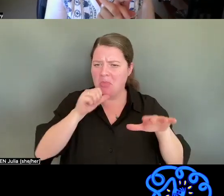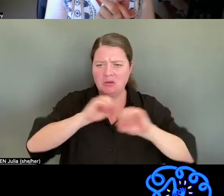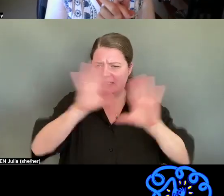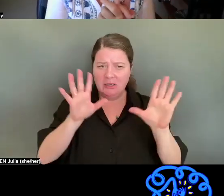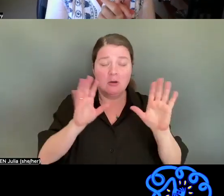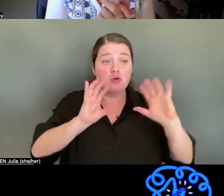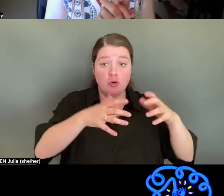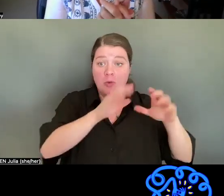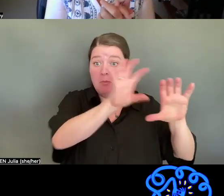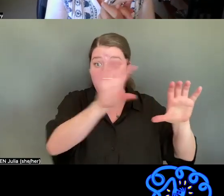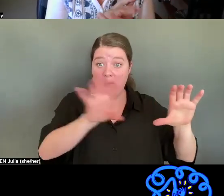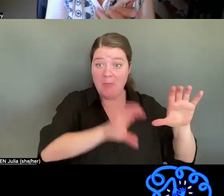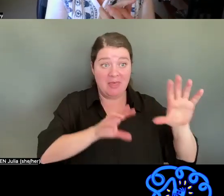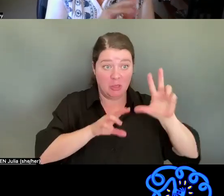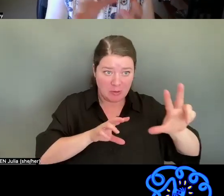can find these